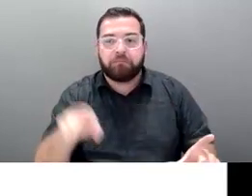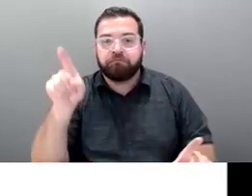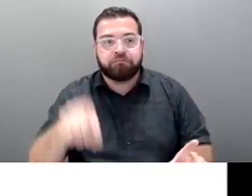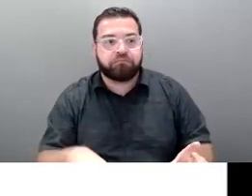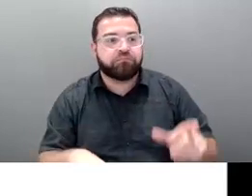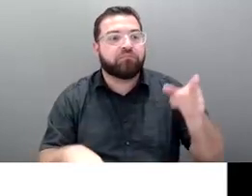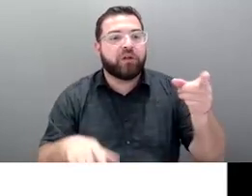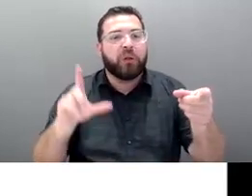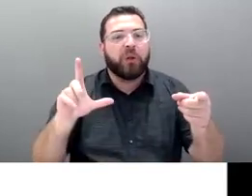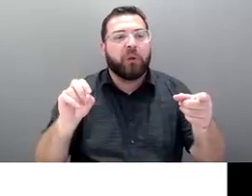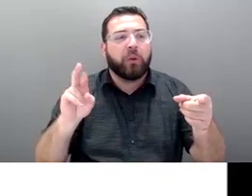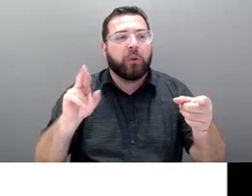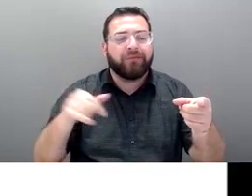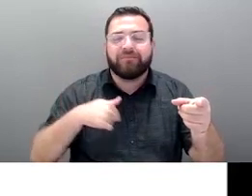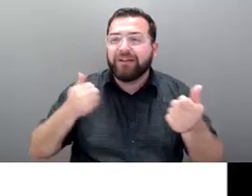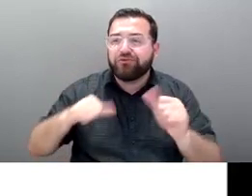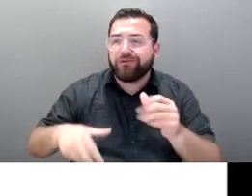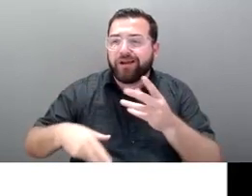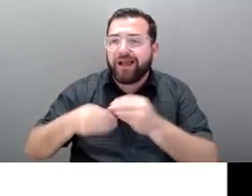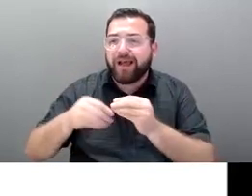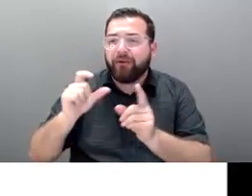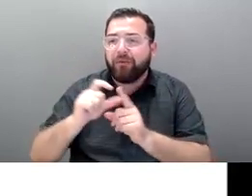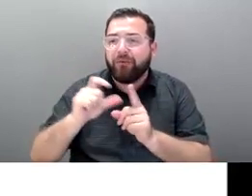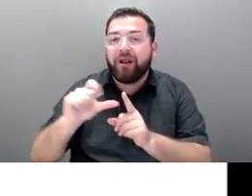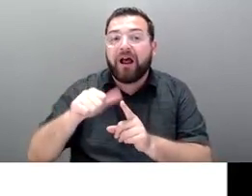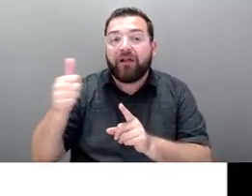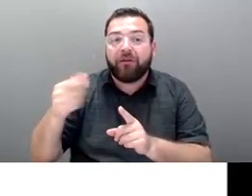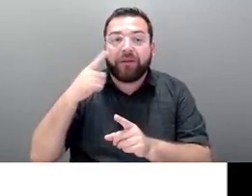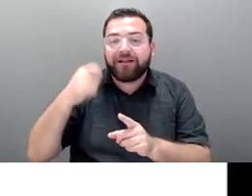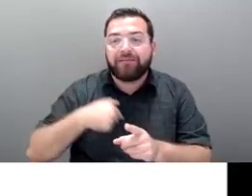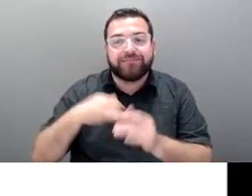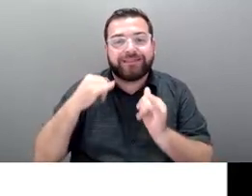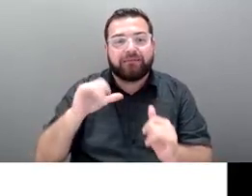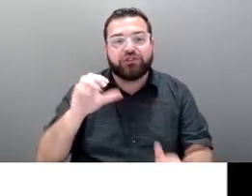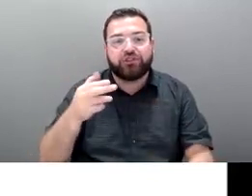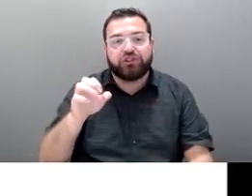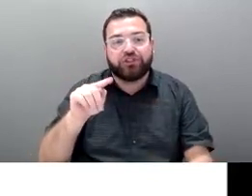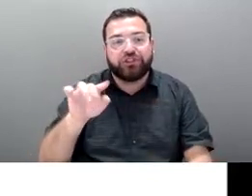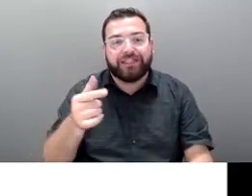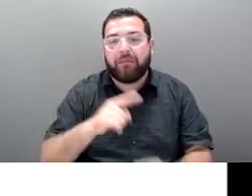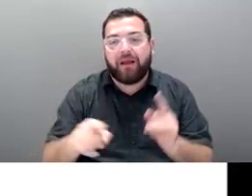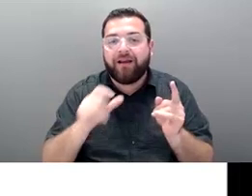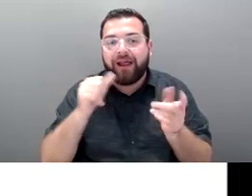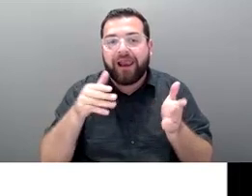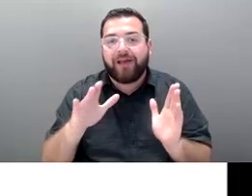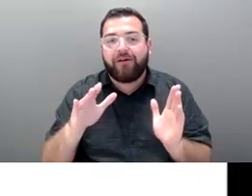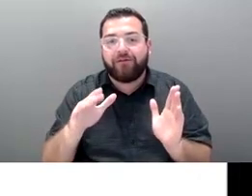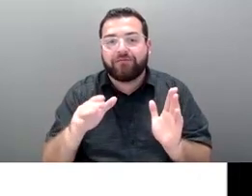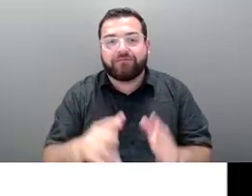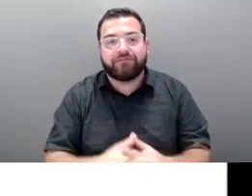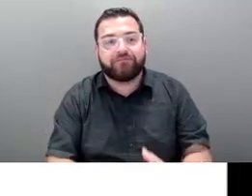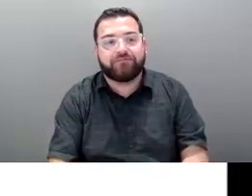tried to put in another word because cheating was mine too, but it wouldn't let me do another one then. Okay, Go back you have to in. go to incognito browser.